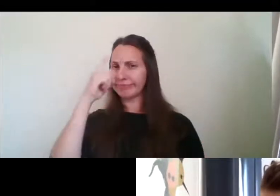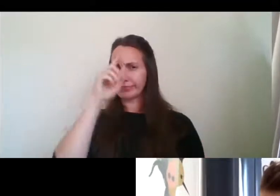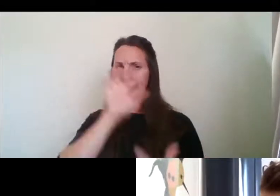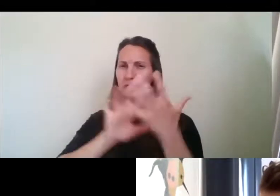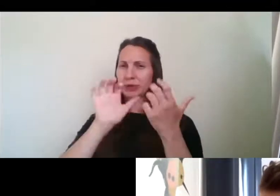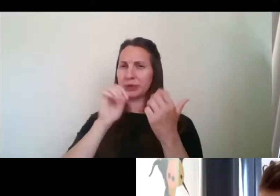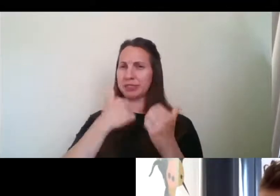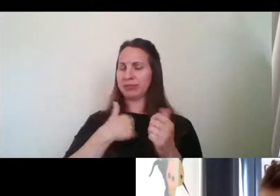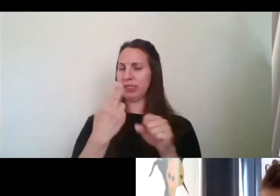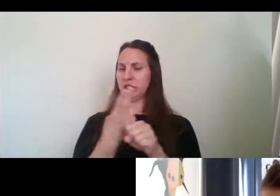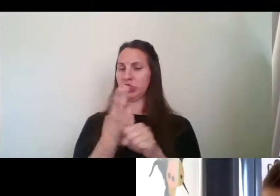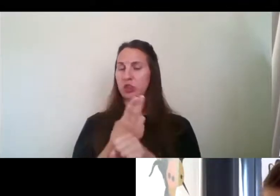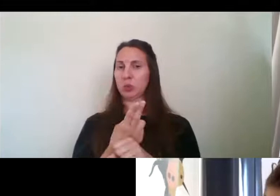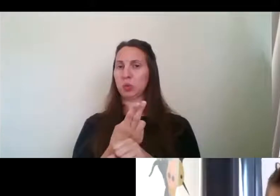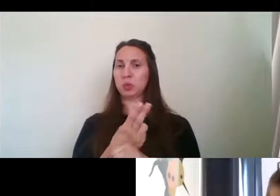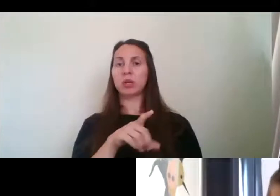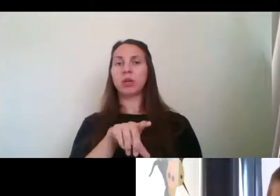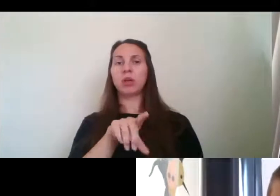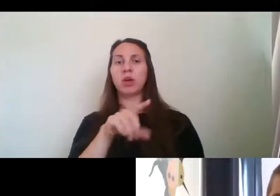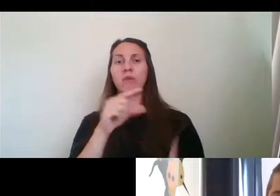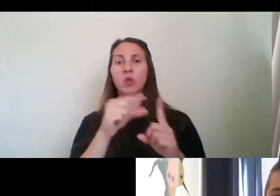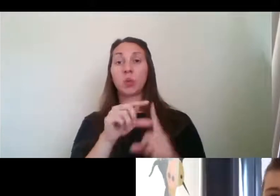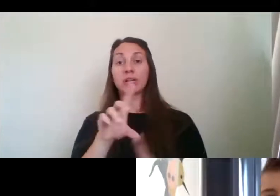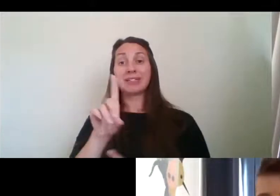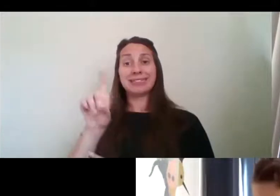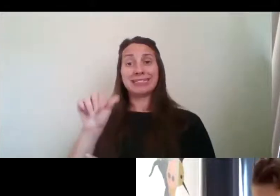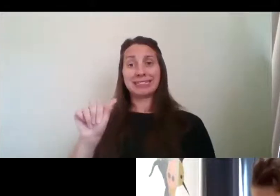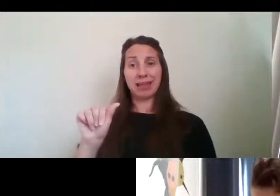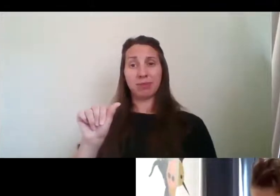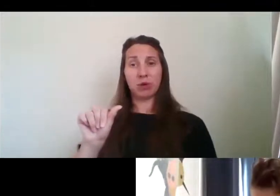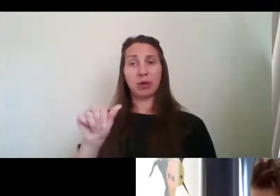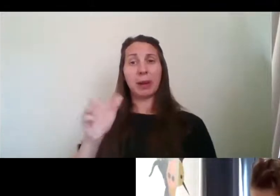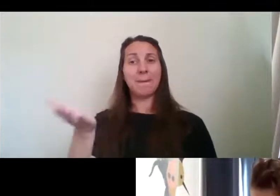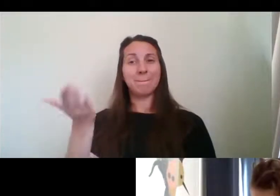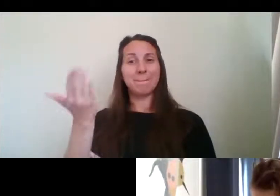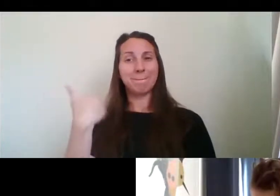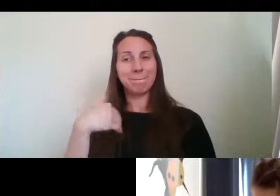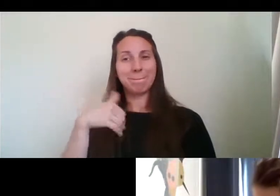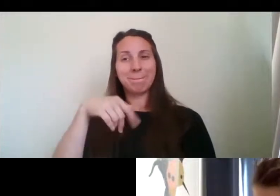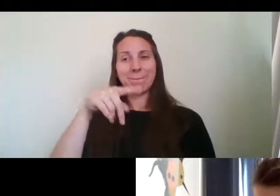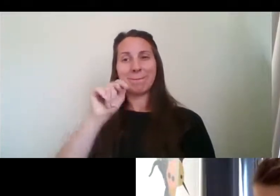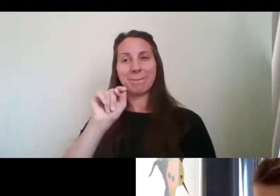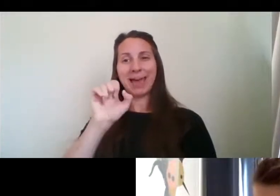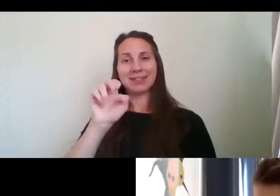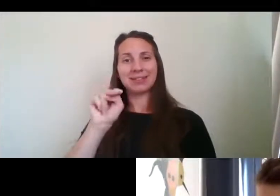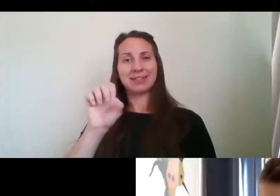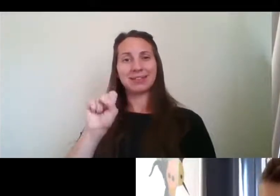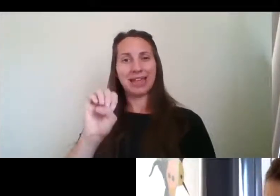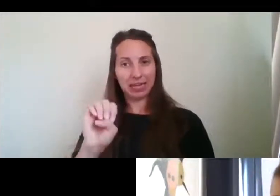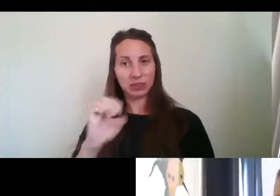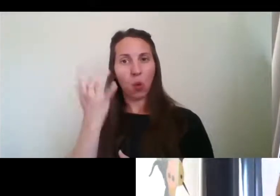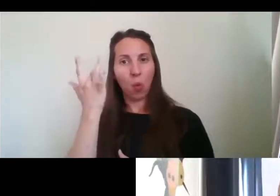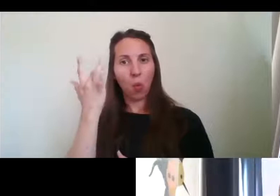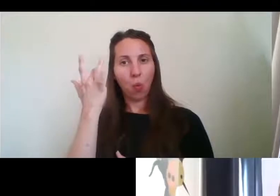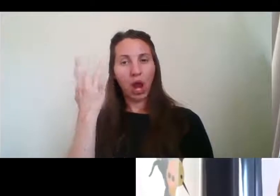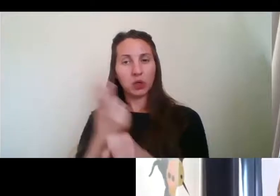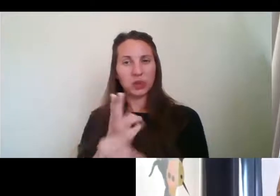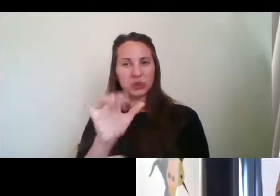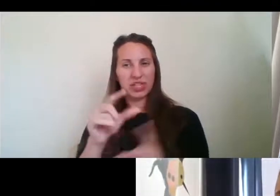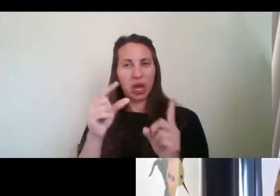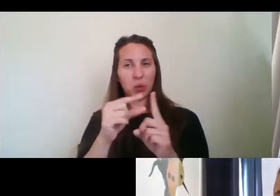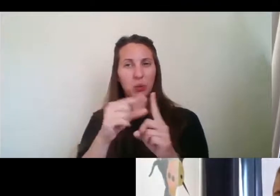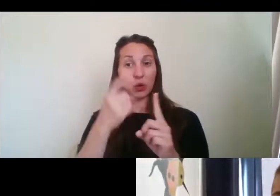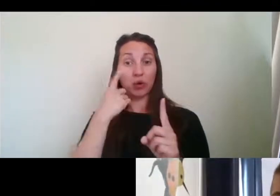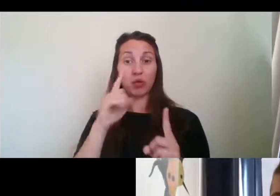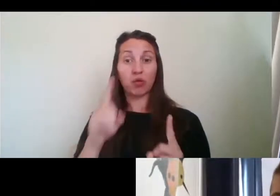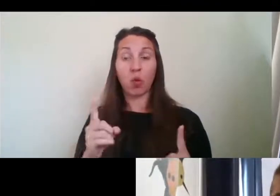word disabled as in past tense. Why do we use past tense when the person has a disability in the present tense? River, did you